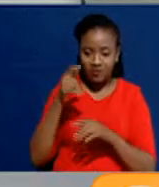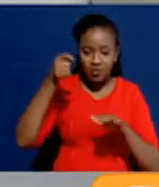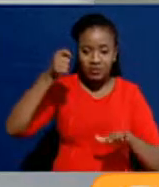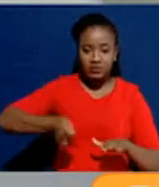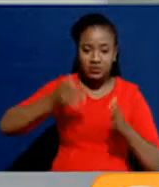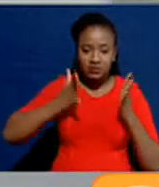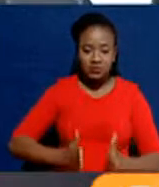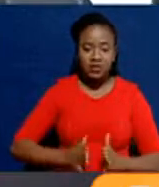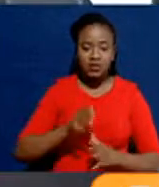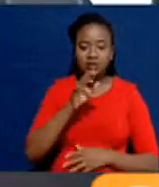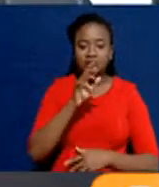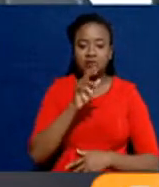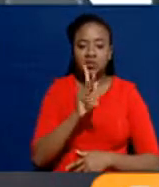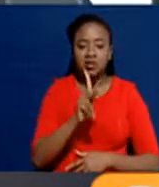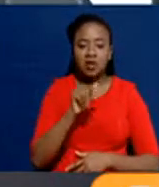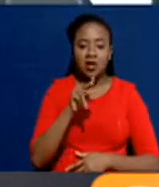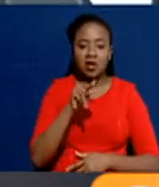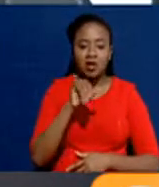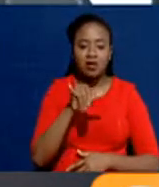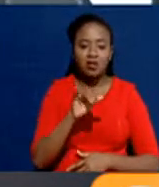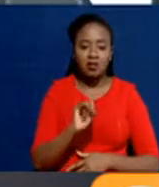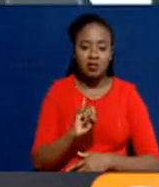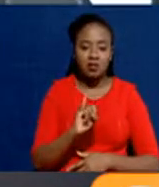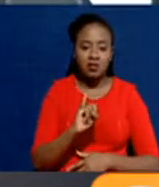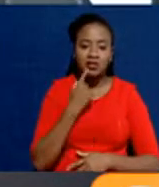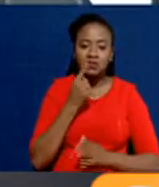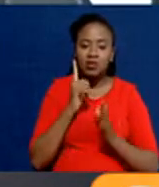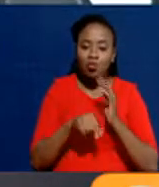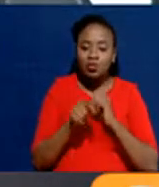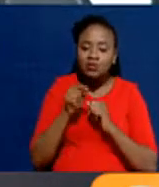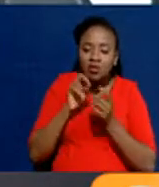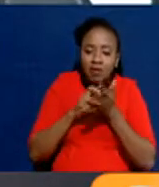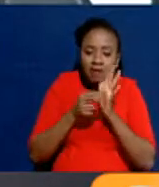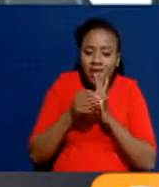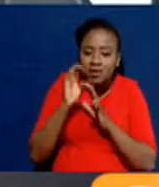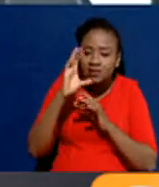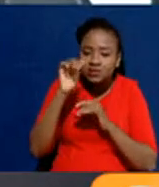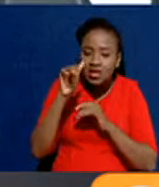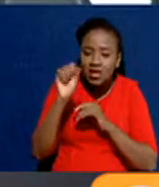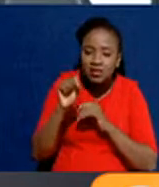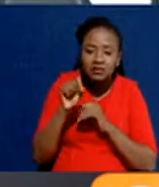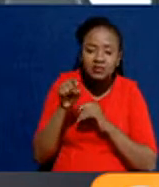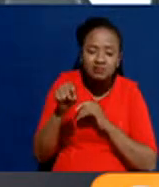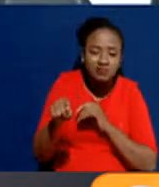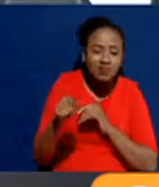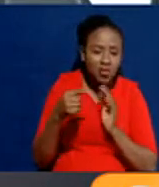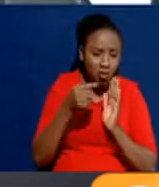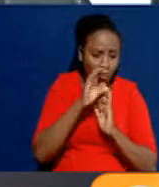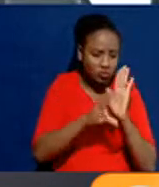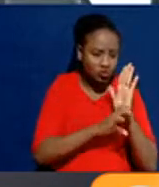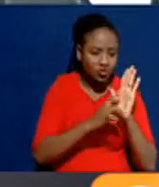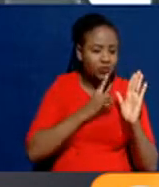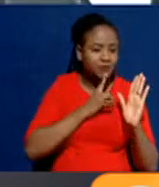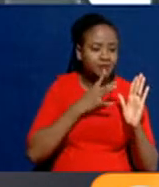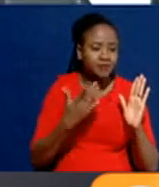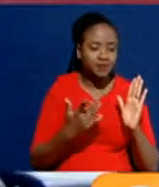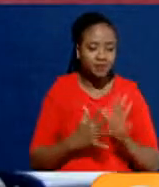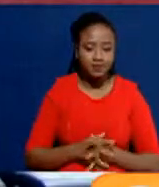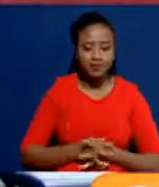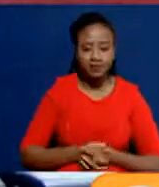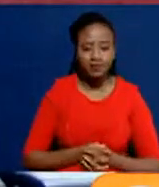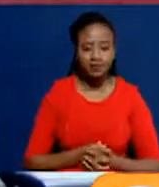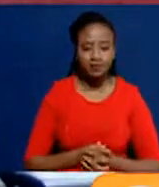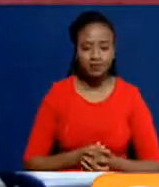just what the Constitution intended as far as the CAS positions. Let's listen, then we can come back and talk some